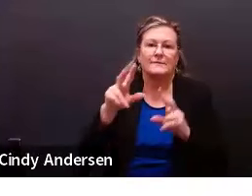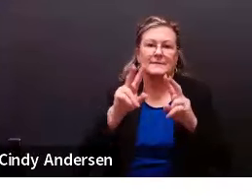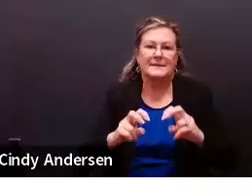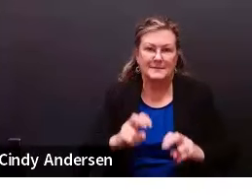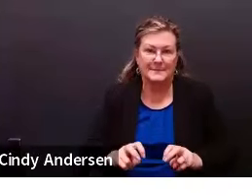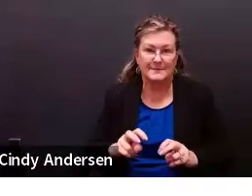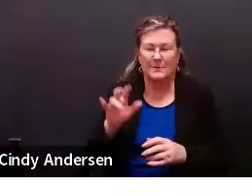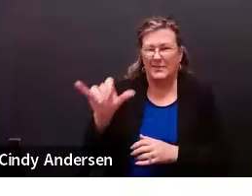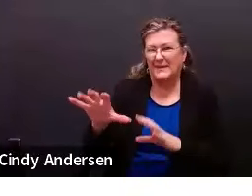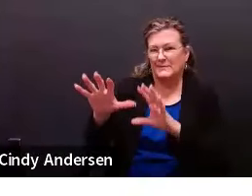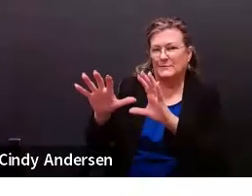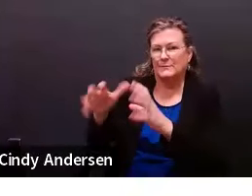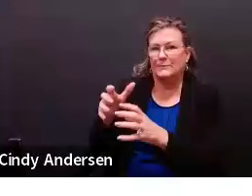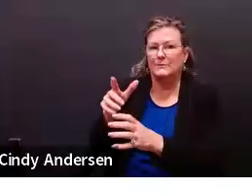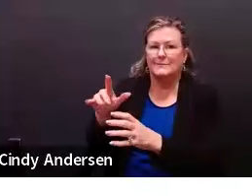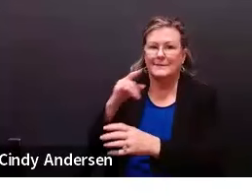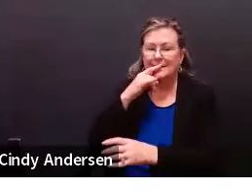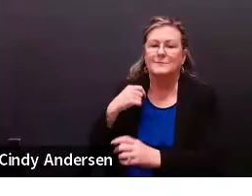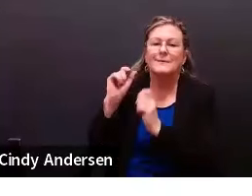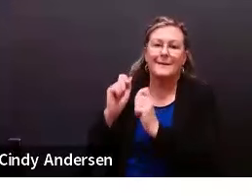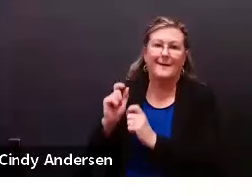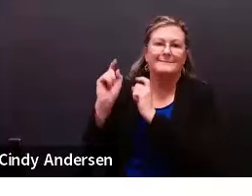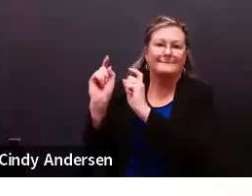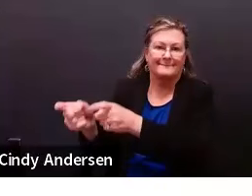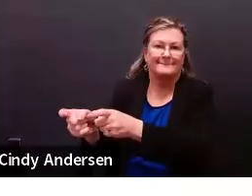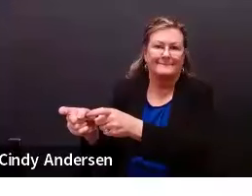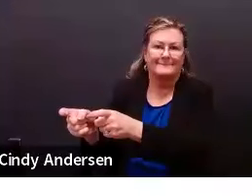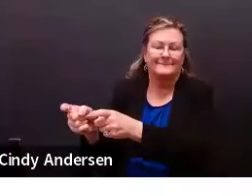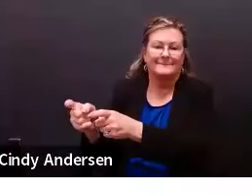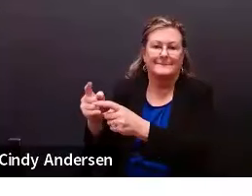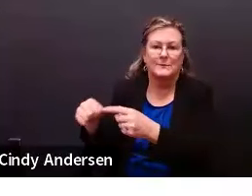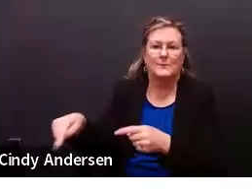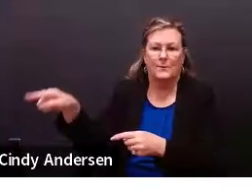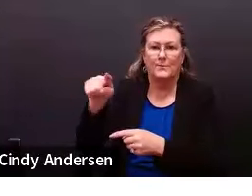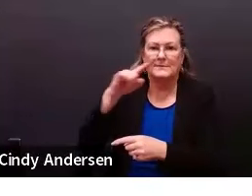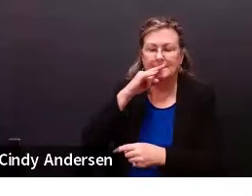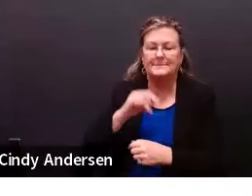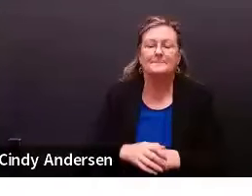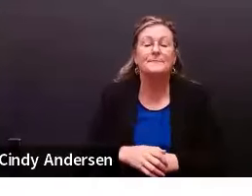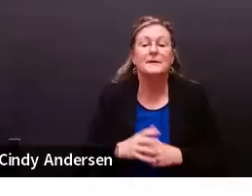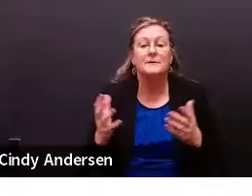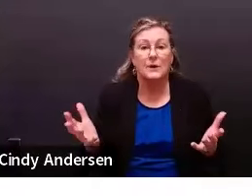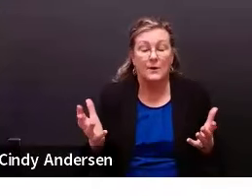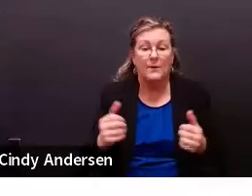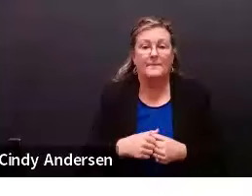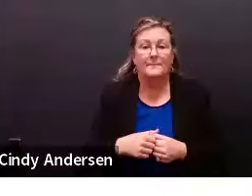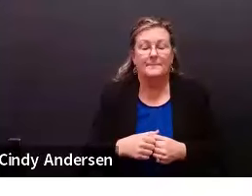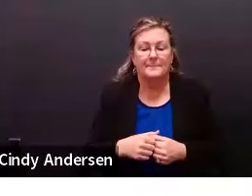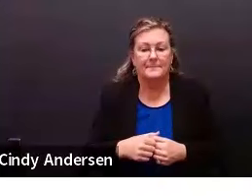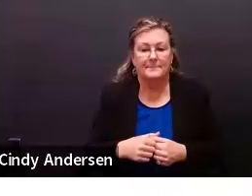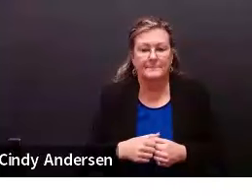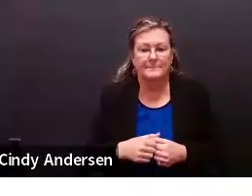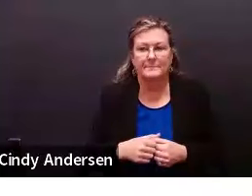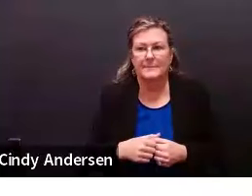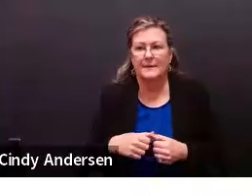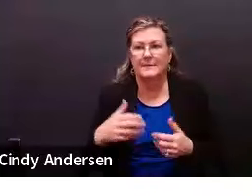So those are the group of kiddos that you can award the alternate diploma to. So with that, there was not, and Lavinia